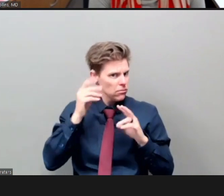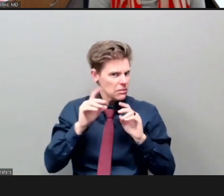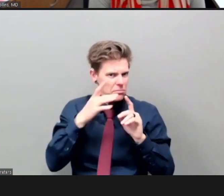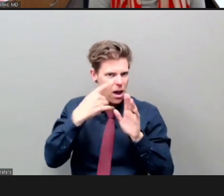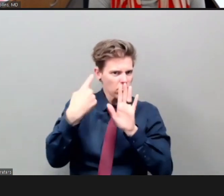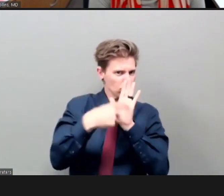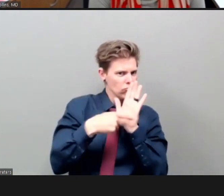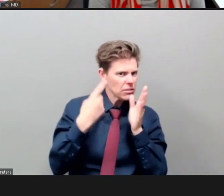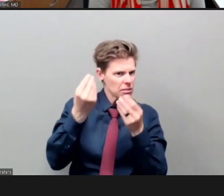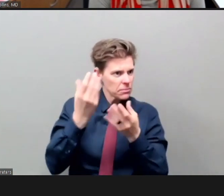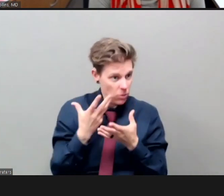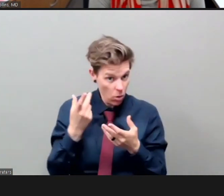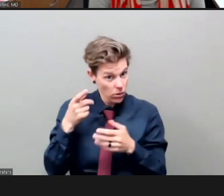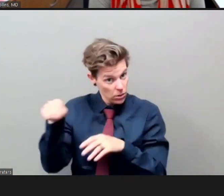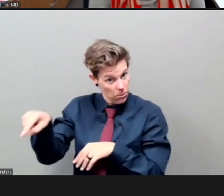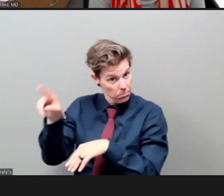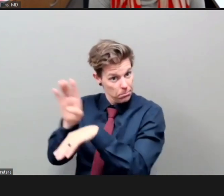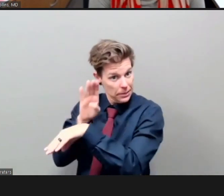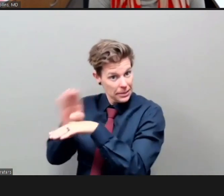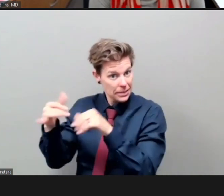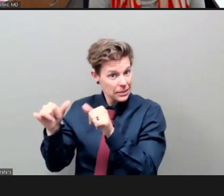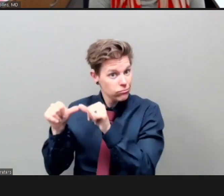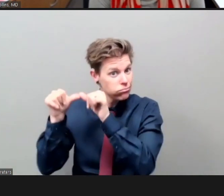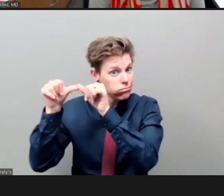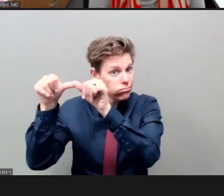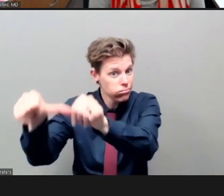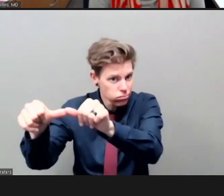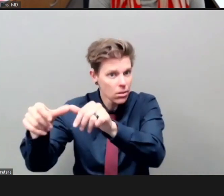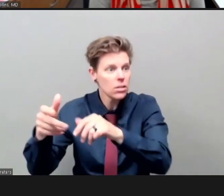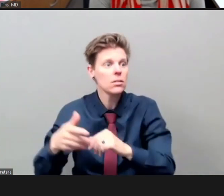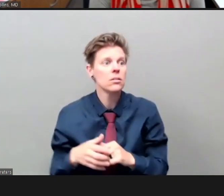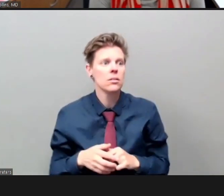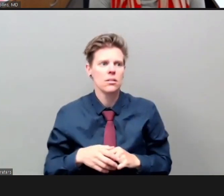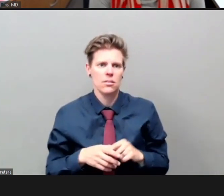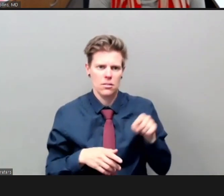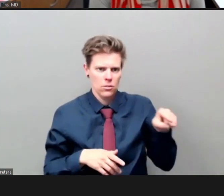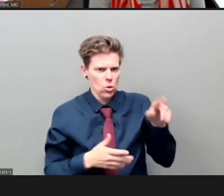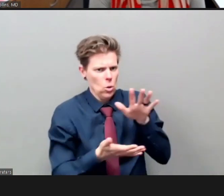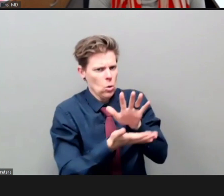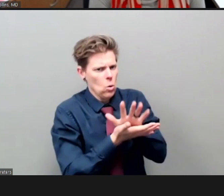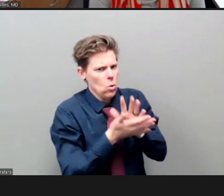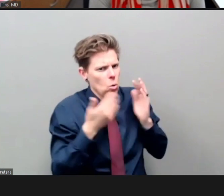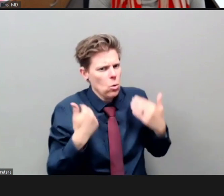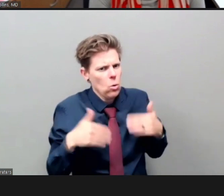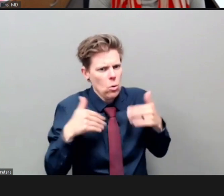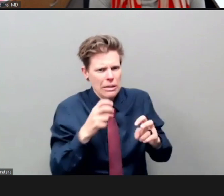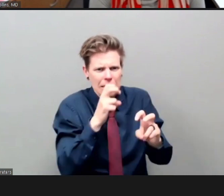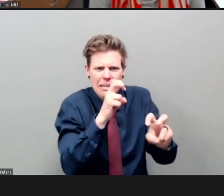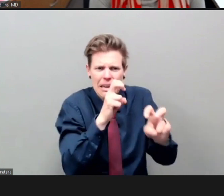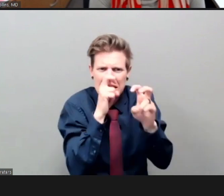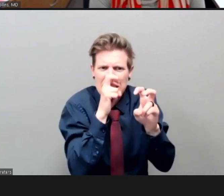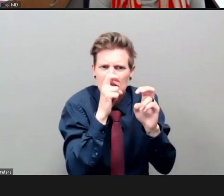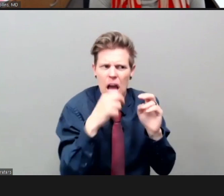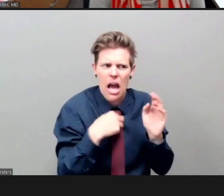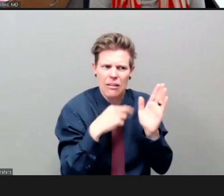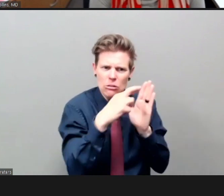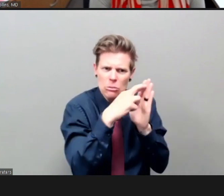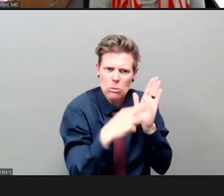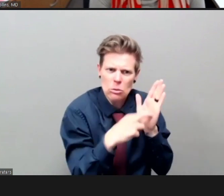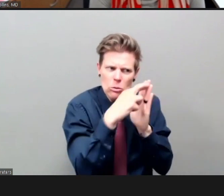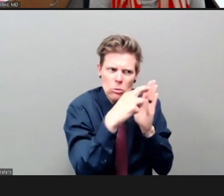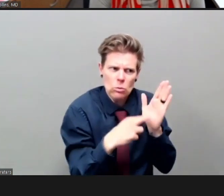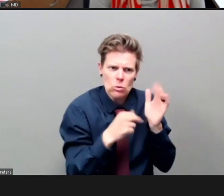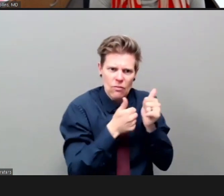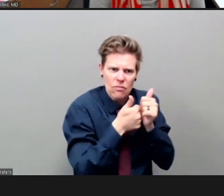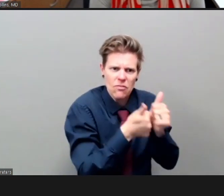But schools, I know, have that really slim threshold for the number of cases that they can have before there's a